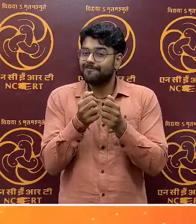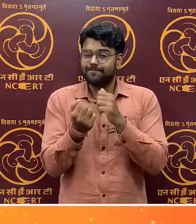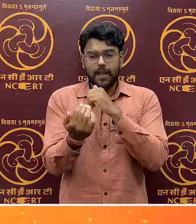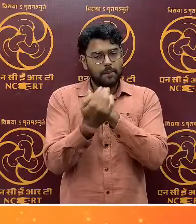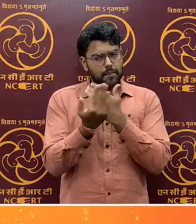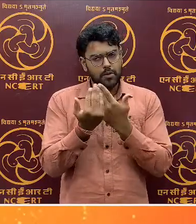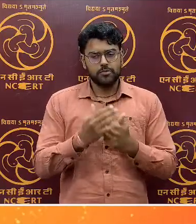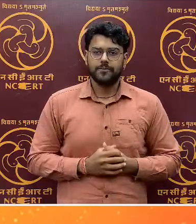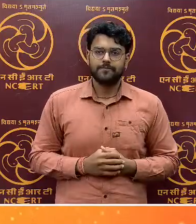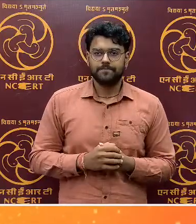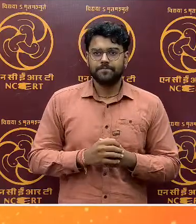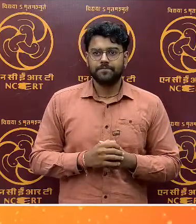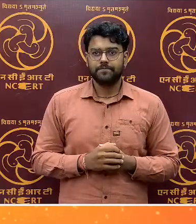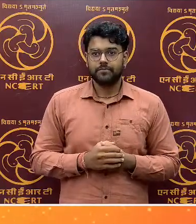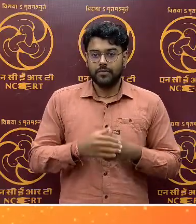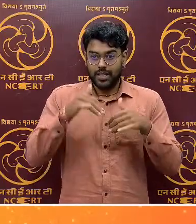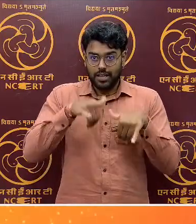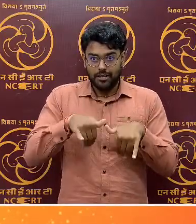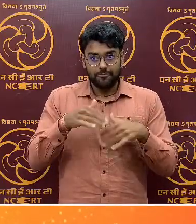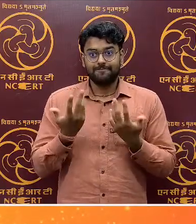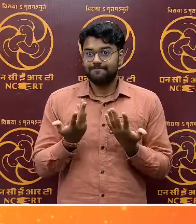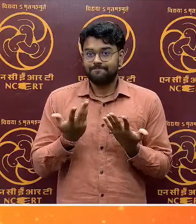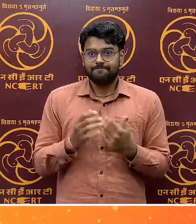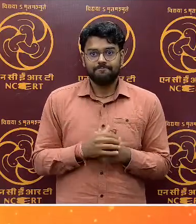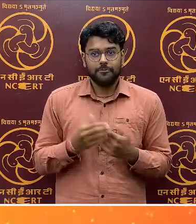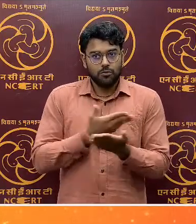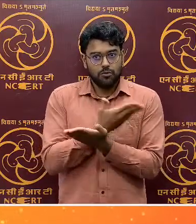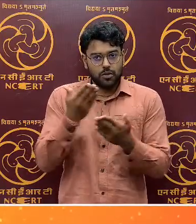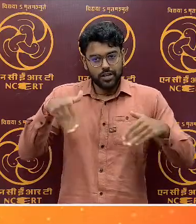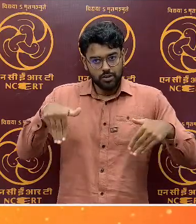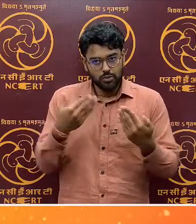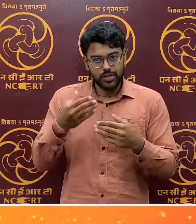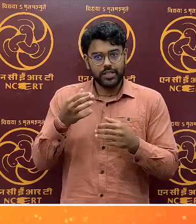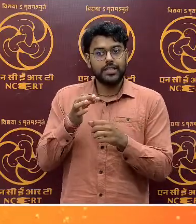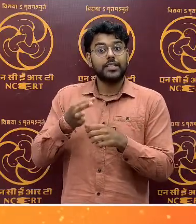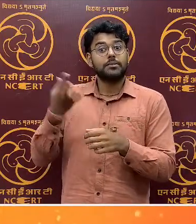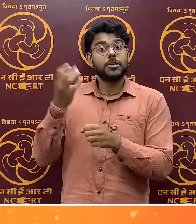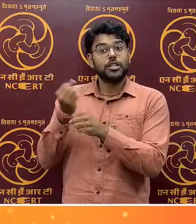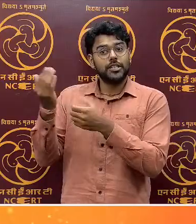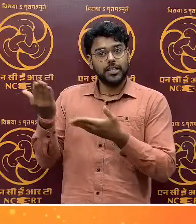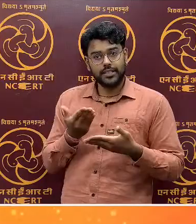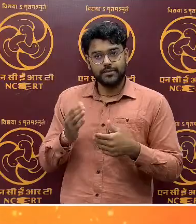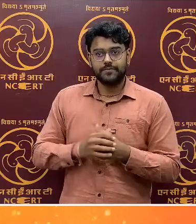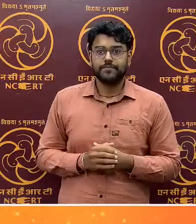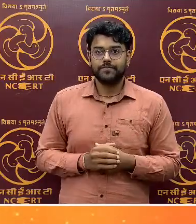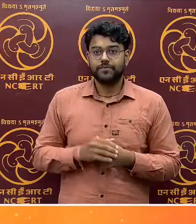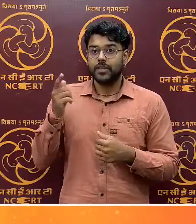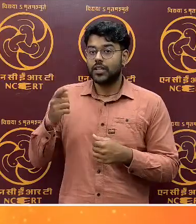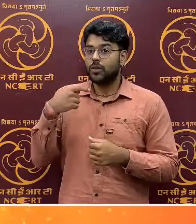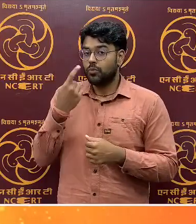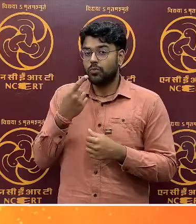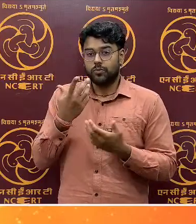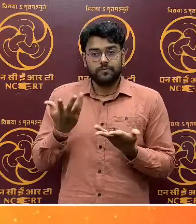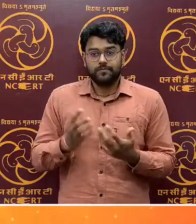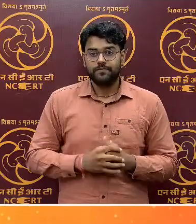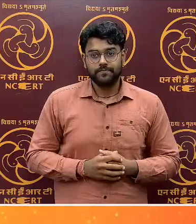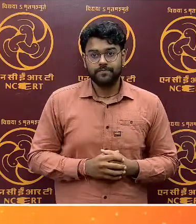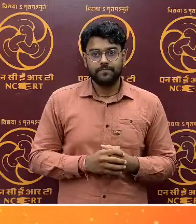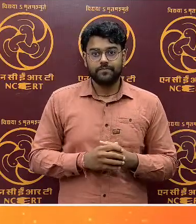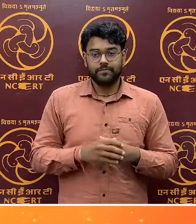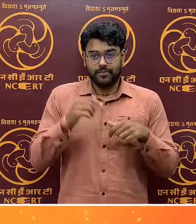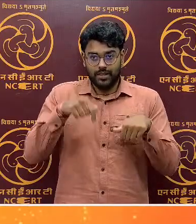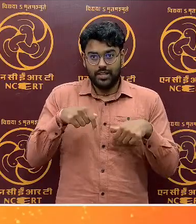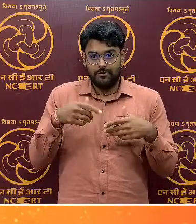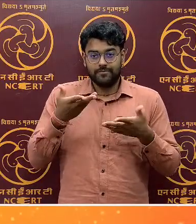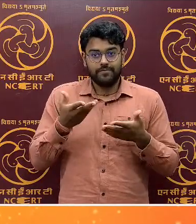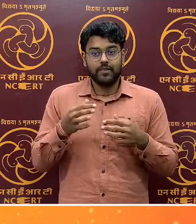Official. It's now time for me to introduce you all to my guest for the session. So I am definitely going to